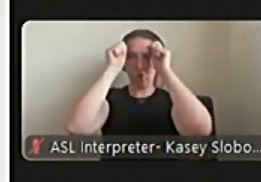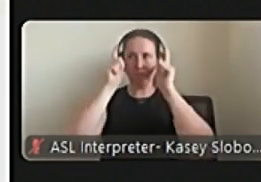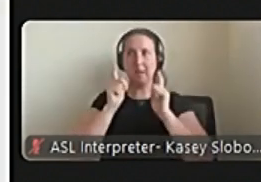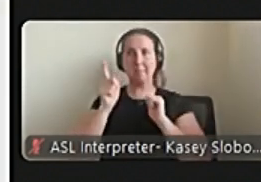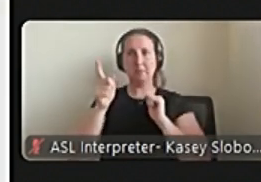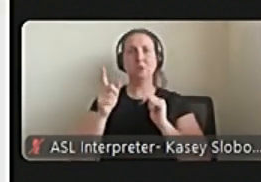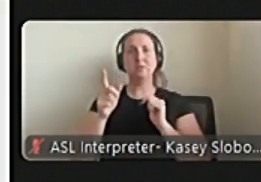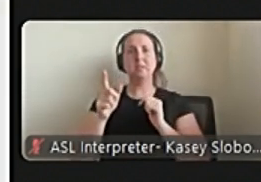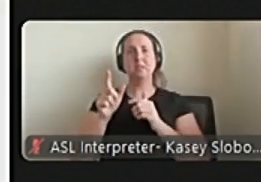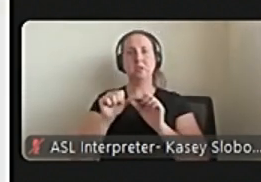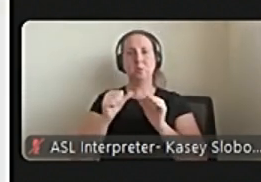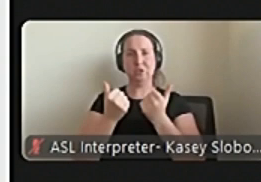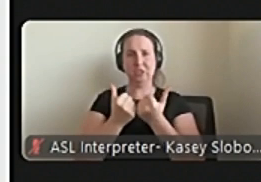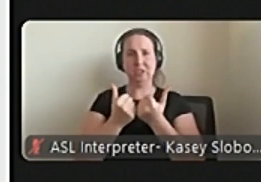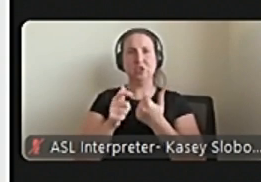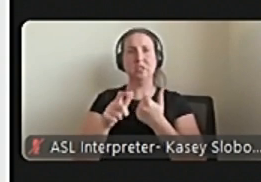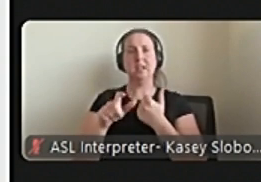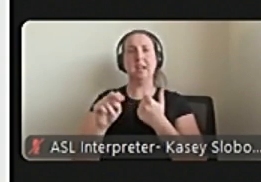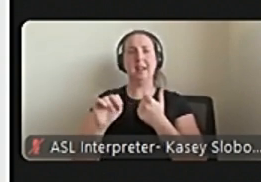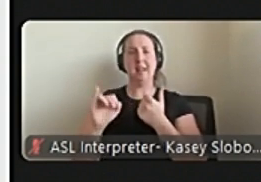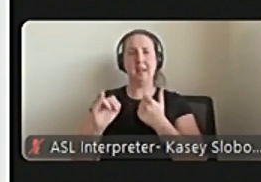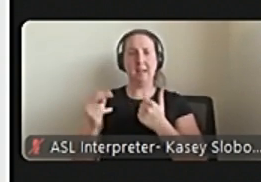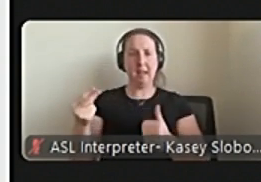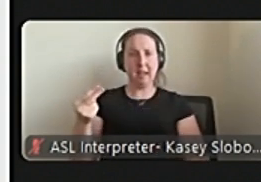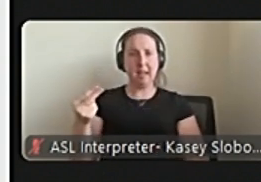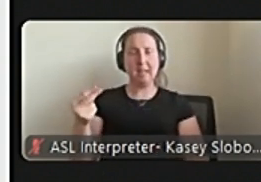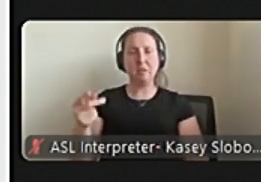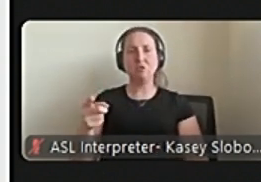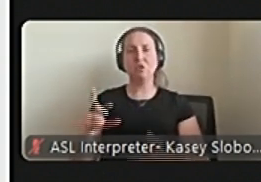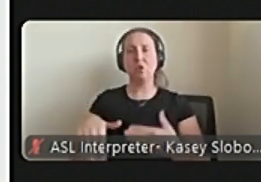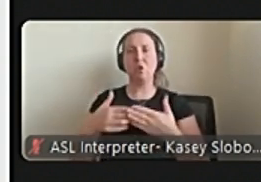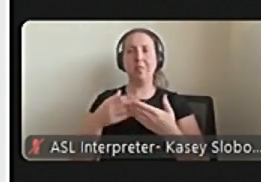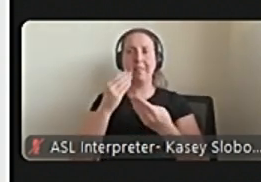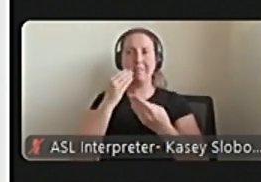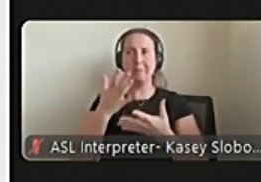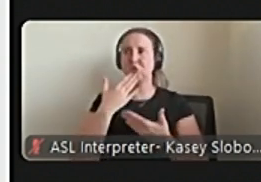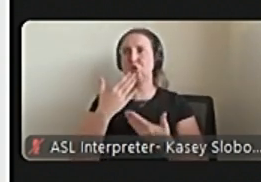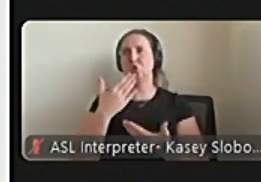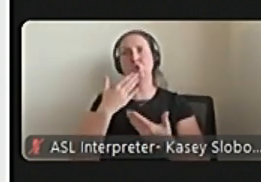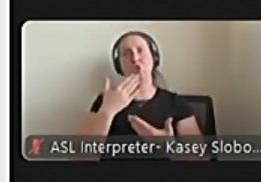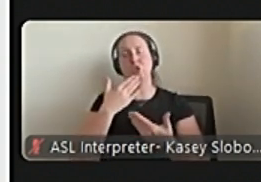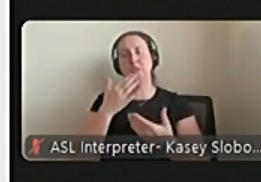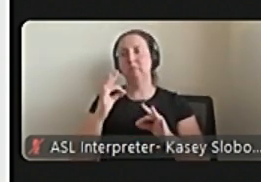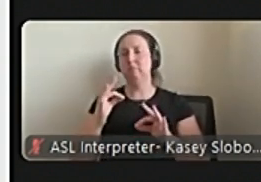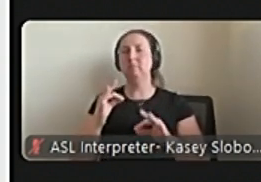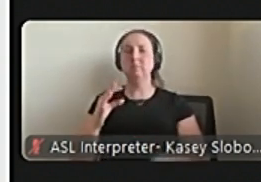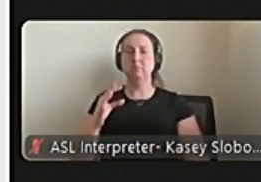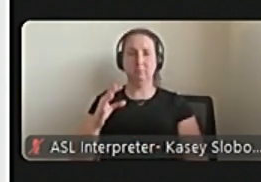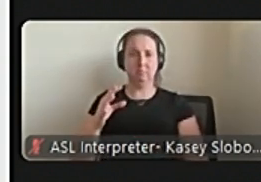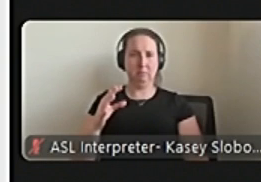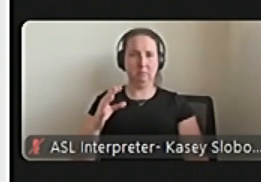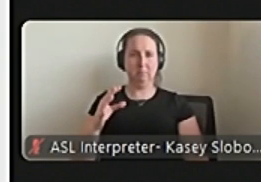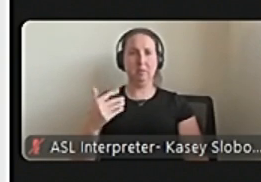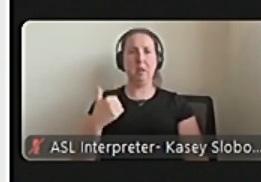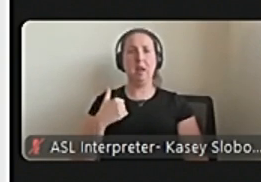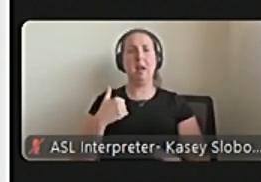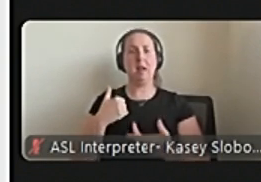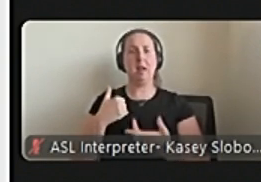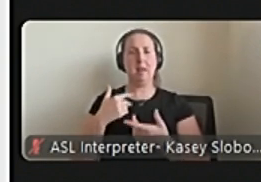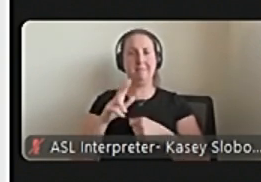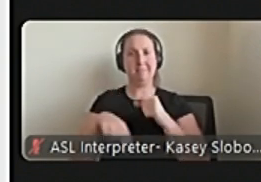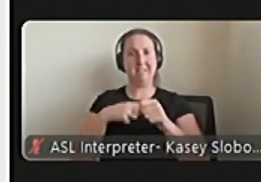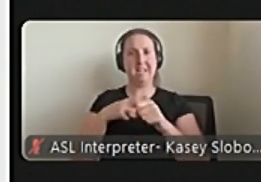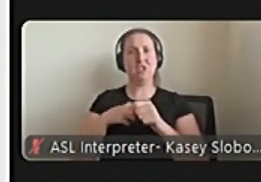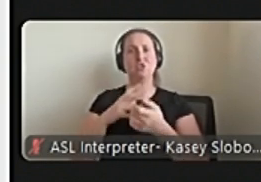Foundation, NIH. There's so much good information out there. The GWEP has that specific national collection